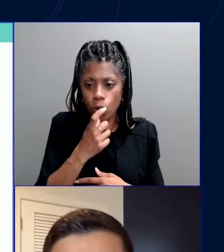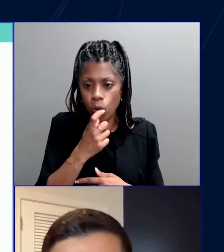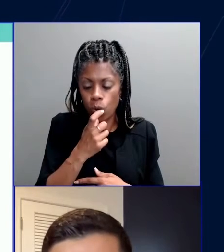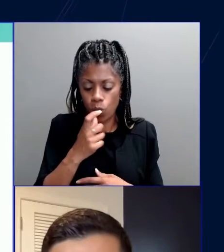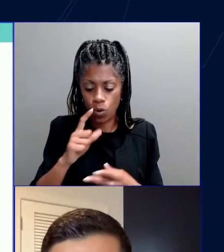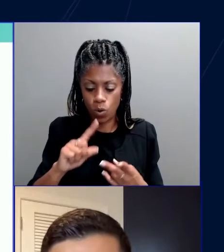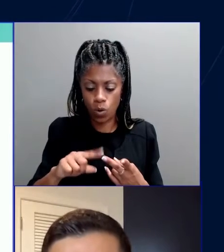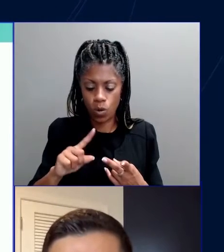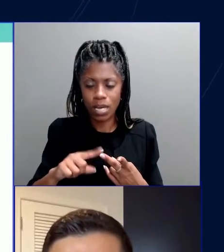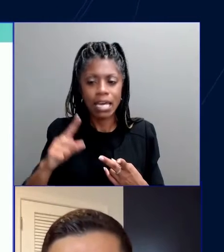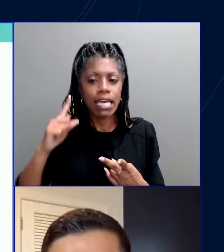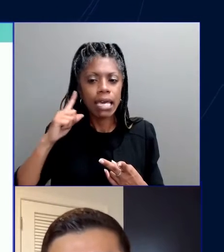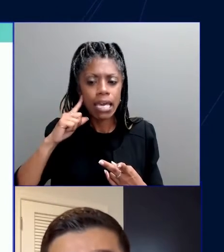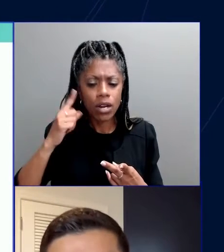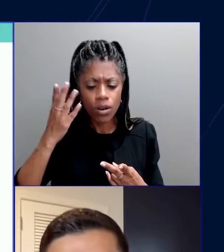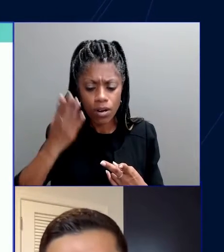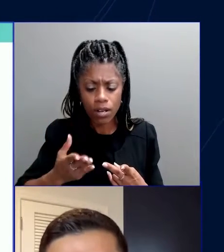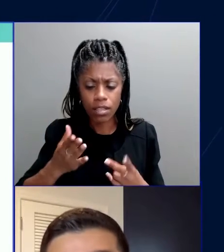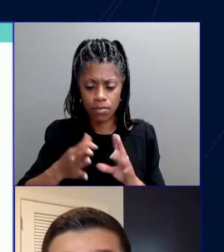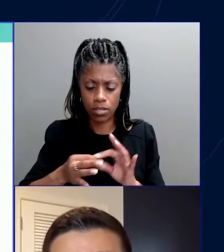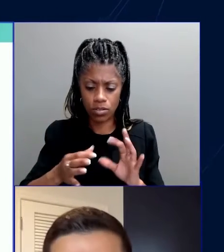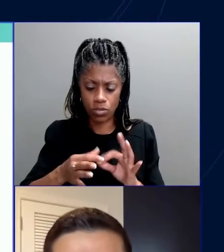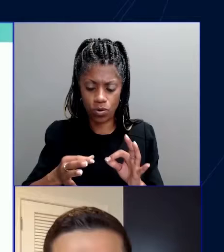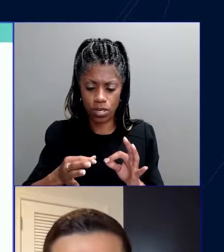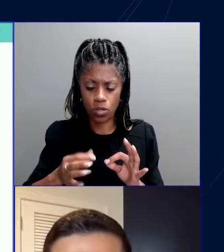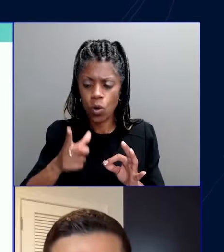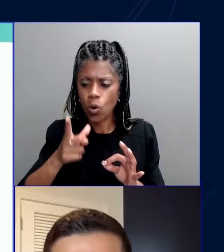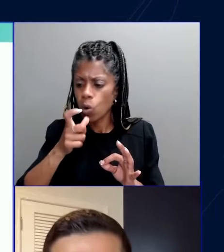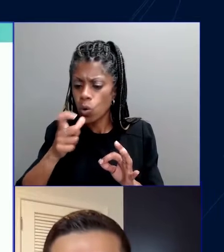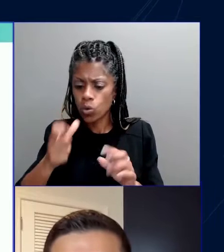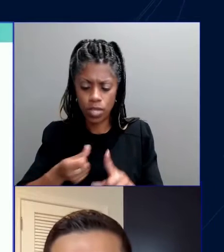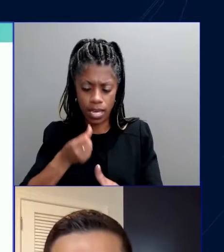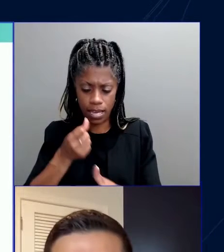for a day and recognize the impact of their decision.